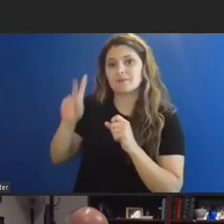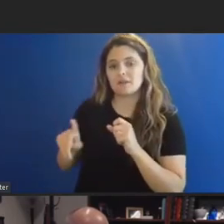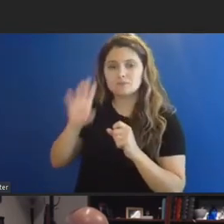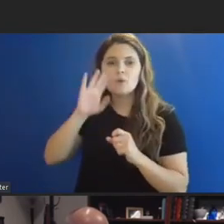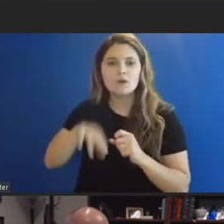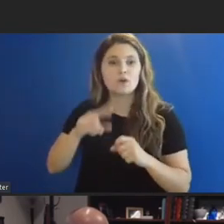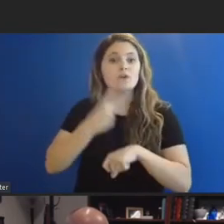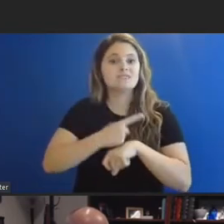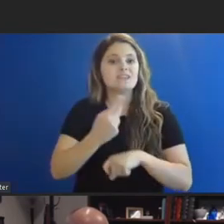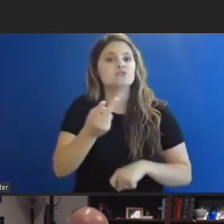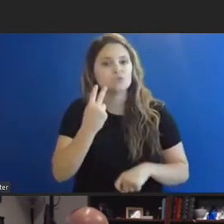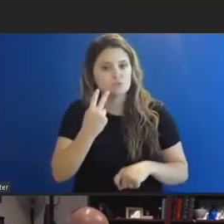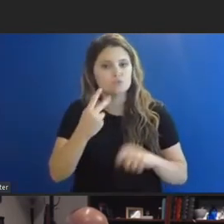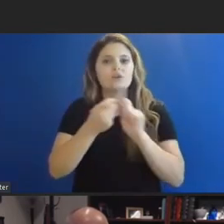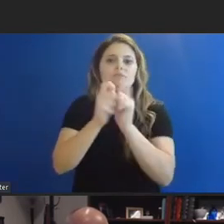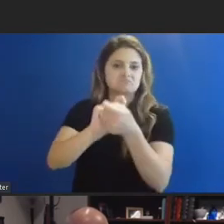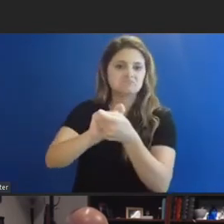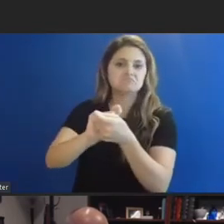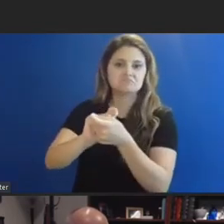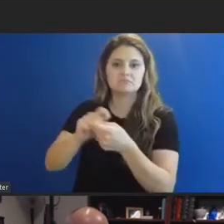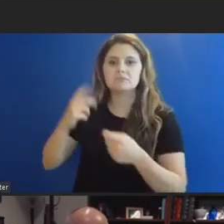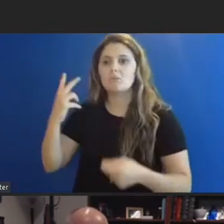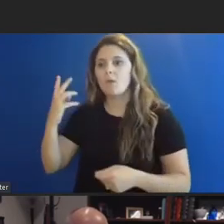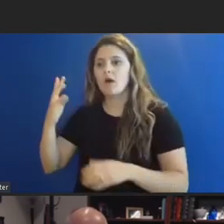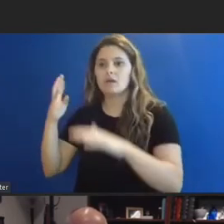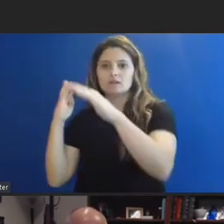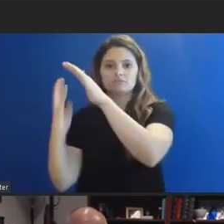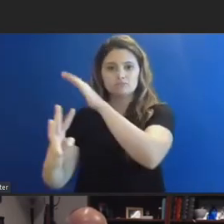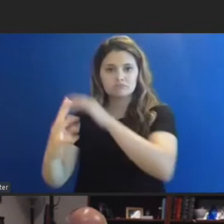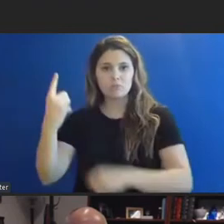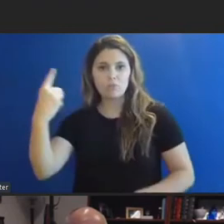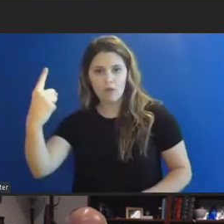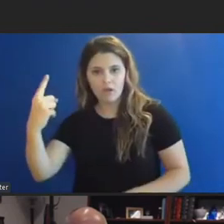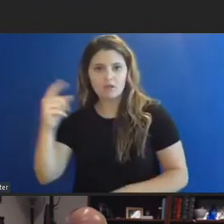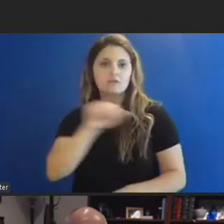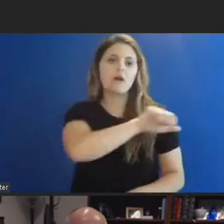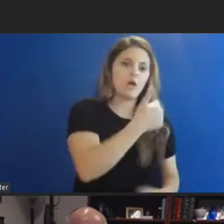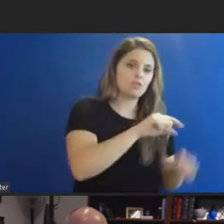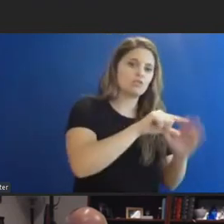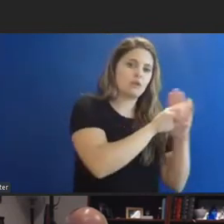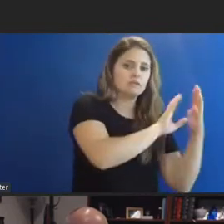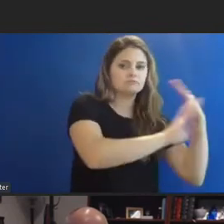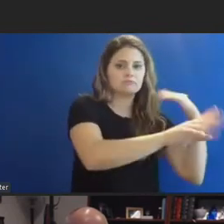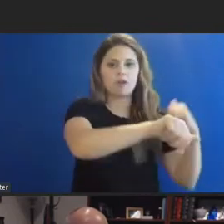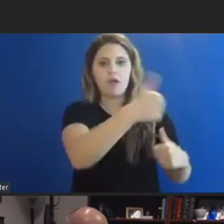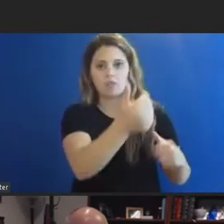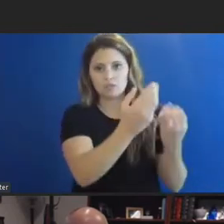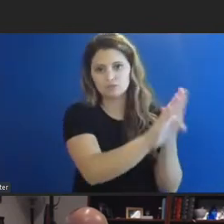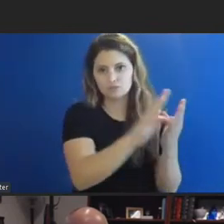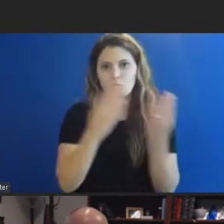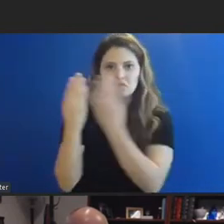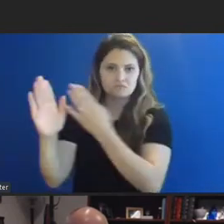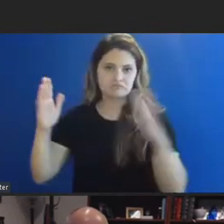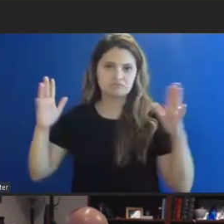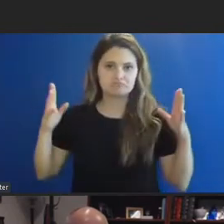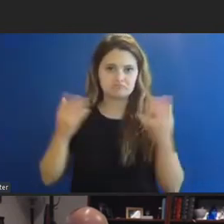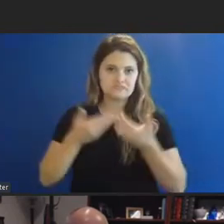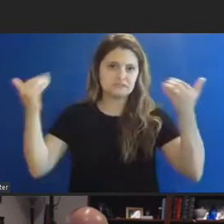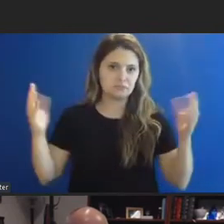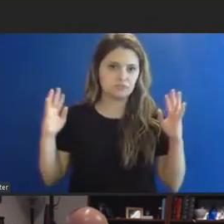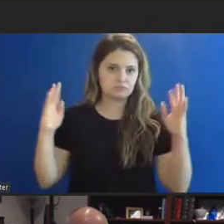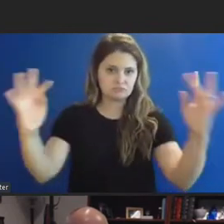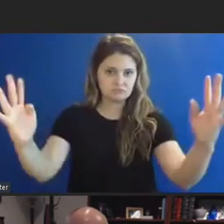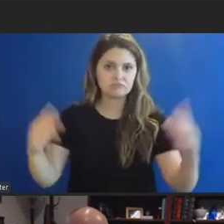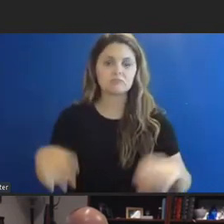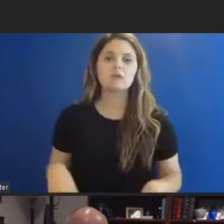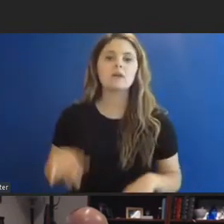day two, they made an adjustment and had one of the grade levels move to another door. So those are the types of adjustments that our